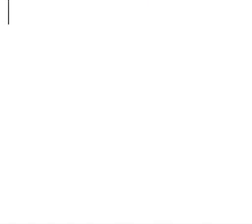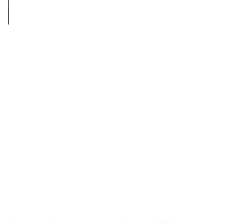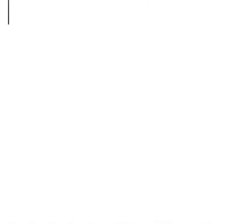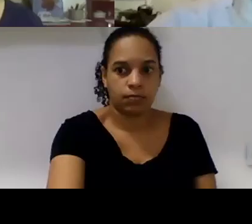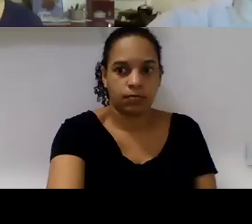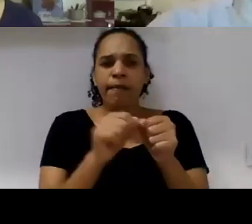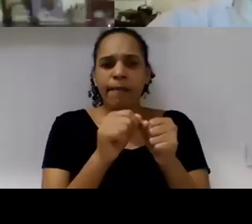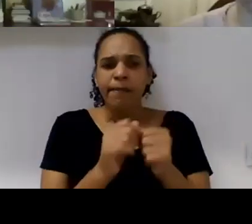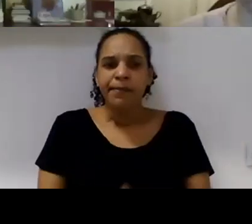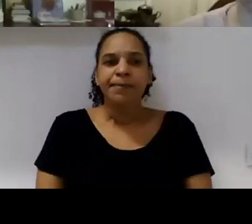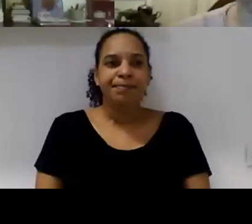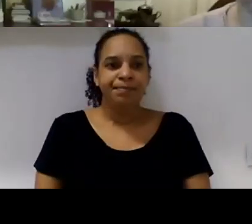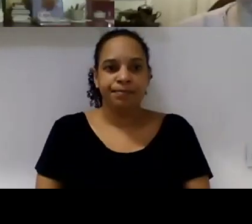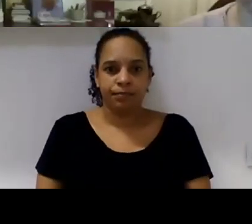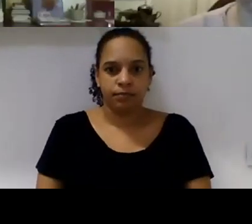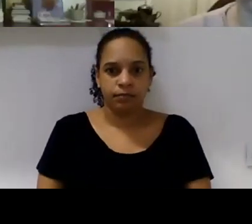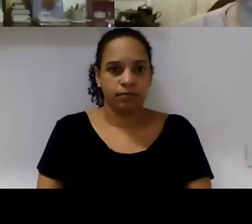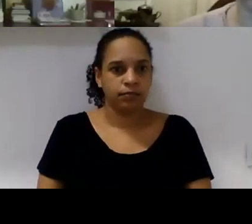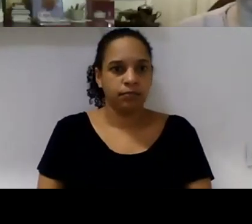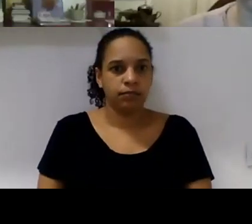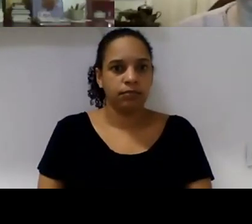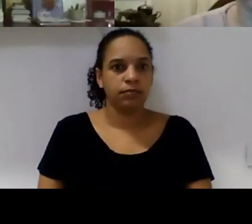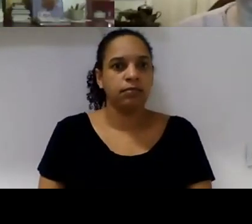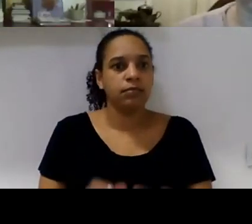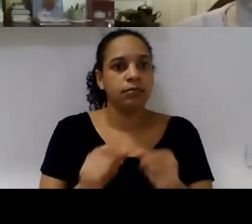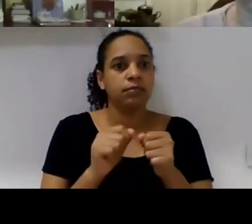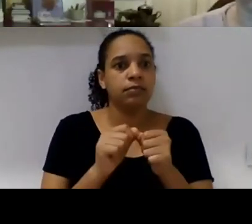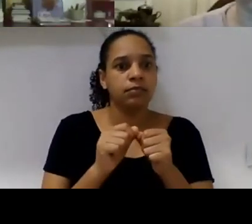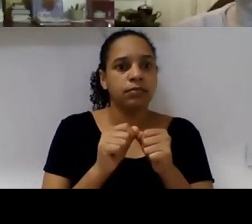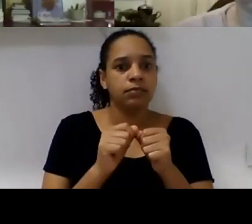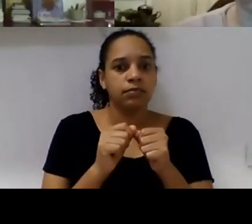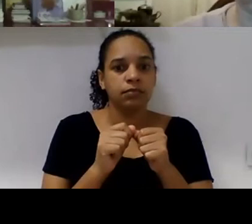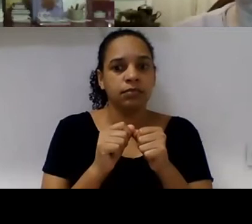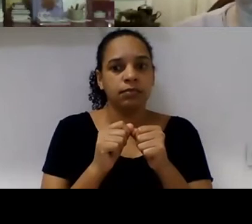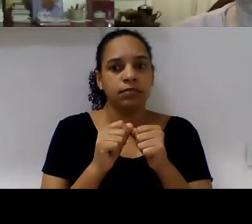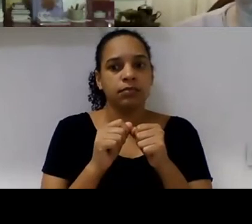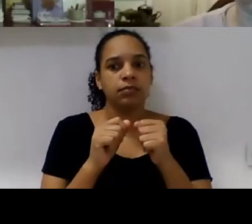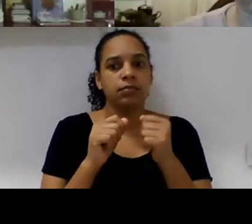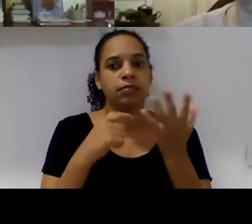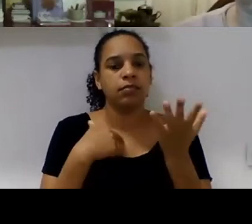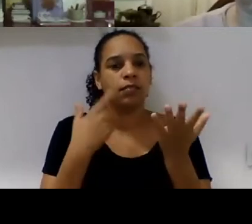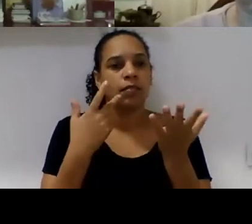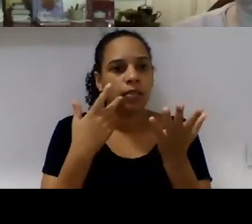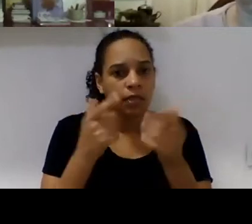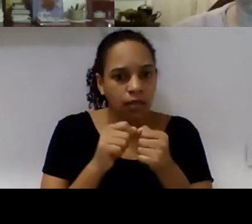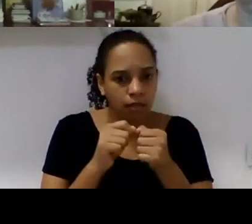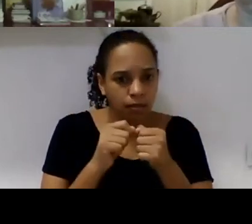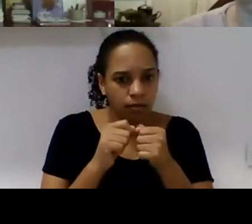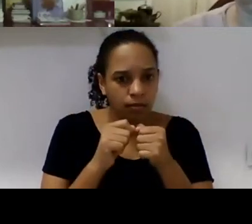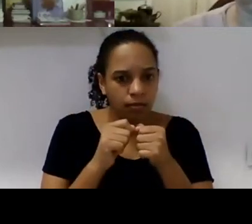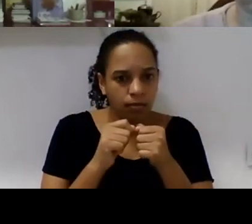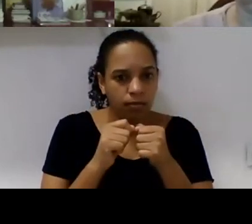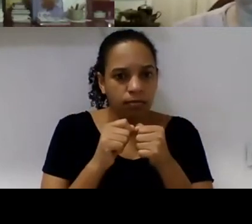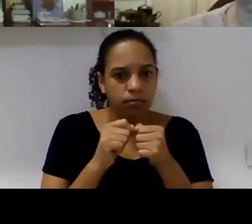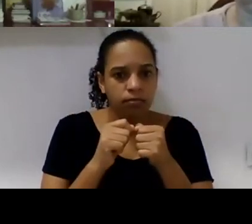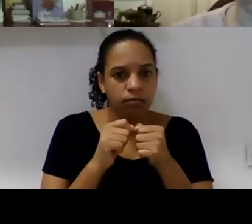compromise, and of course, in most countries, working people did very well out of the Second World War